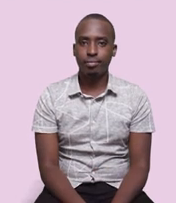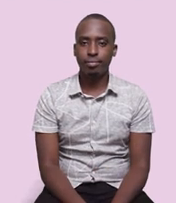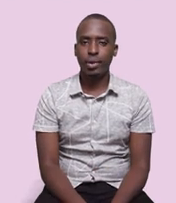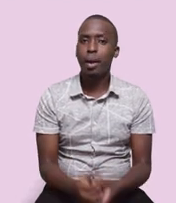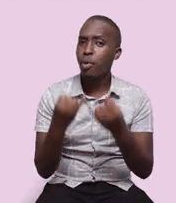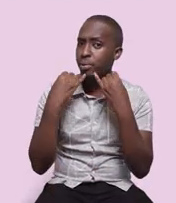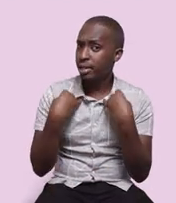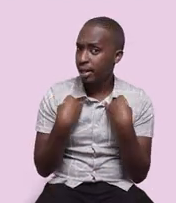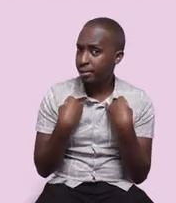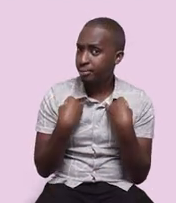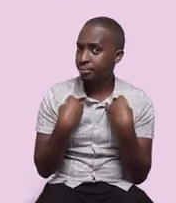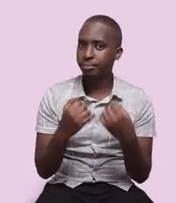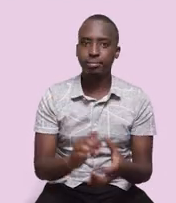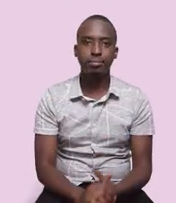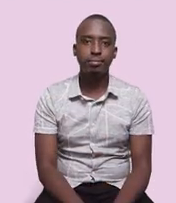Tell me.